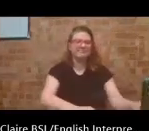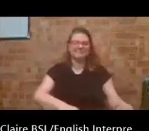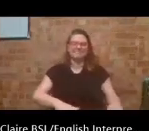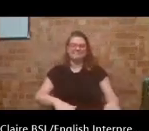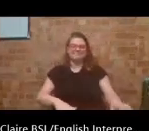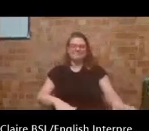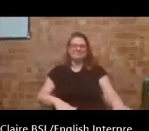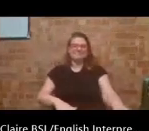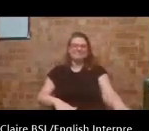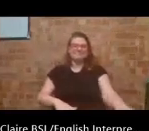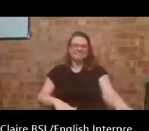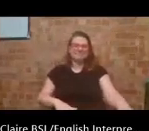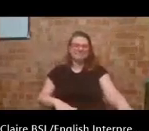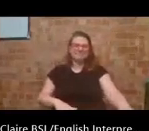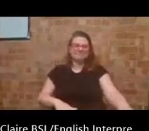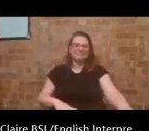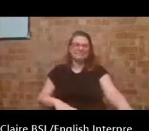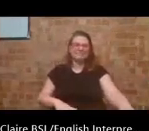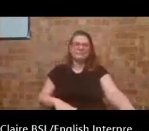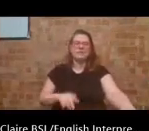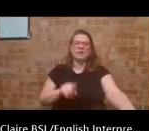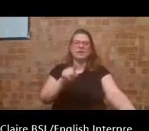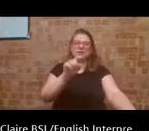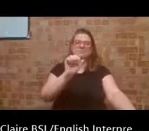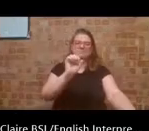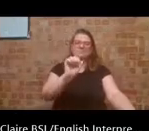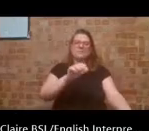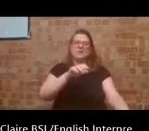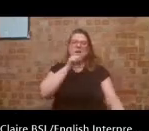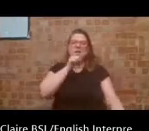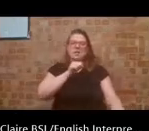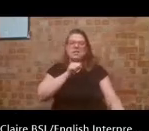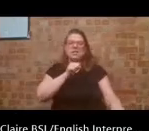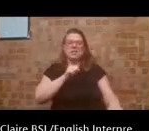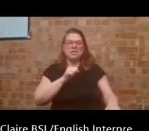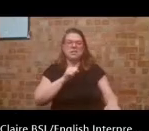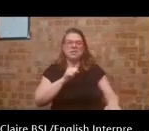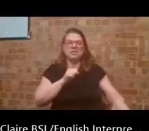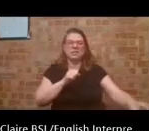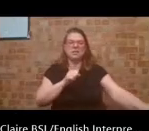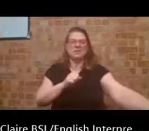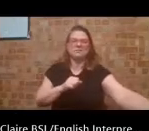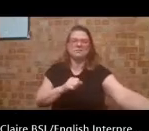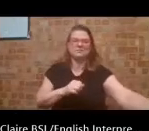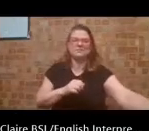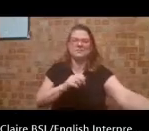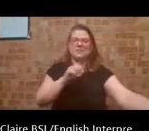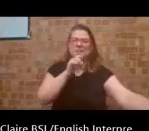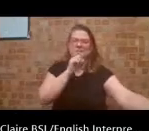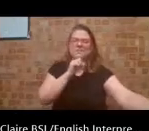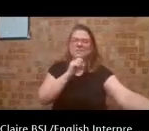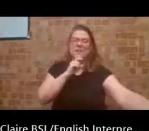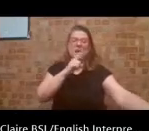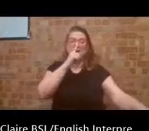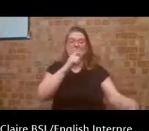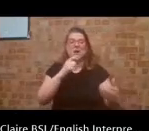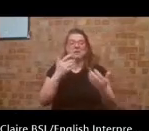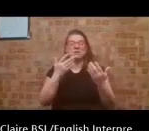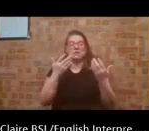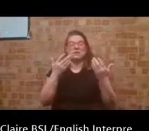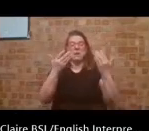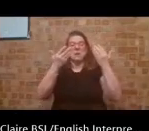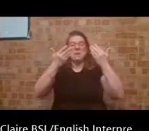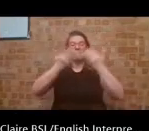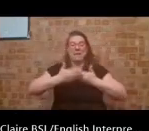So what the screen curtain does is it completely blacks out the screen, so that